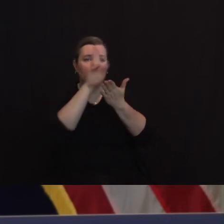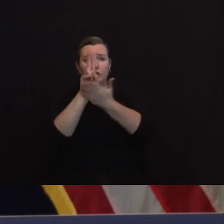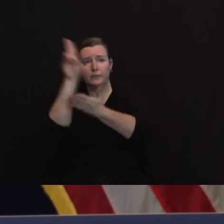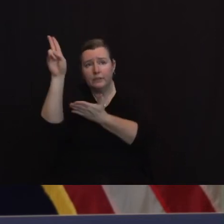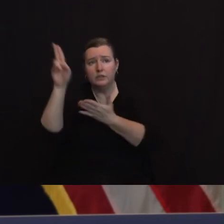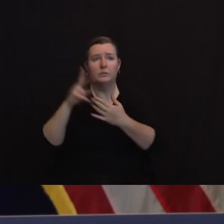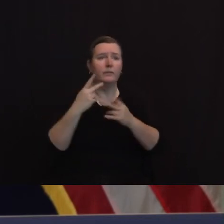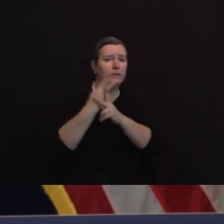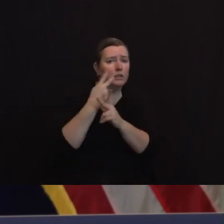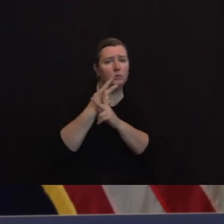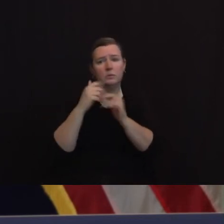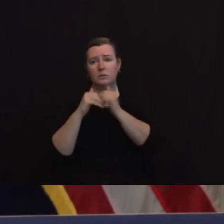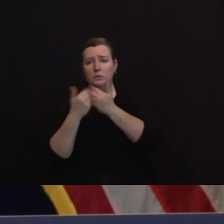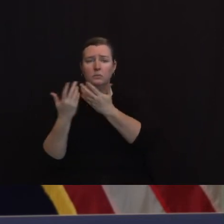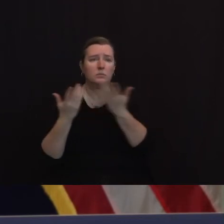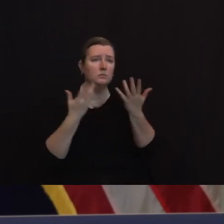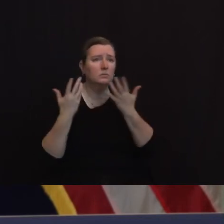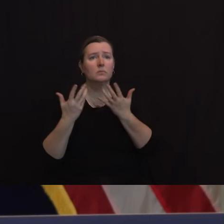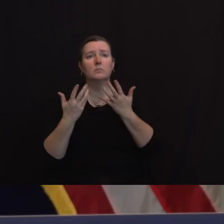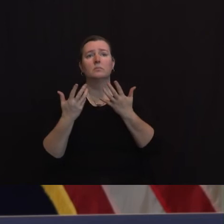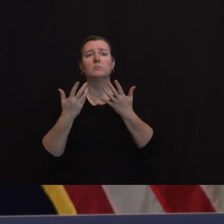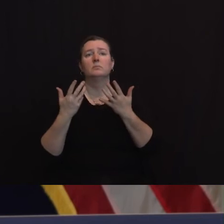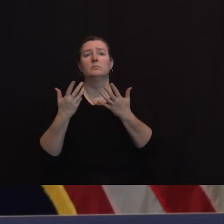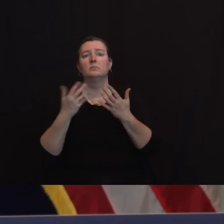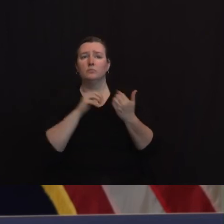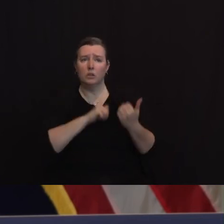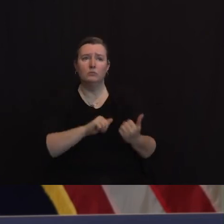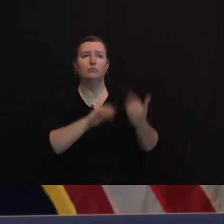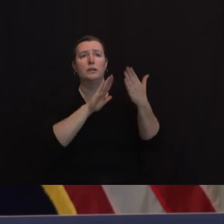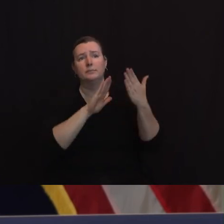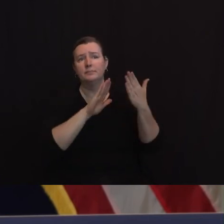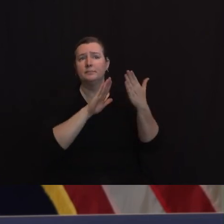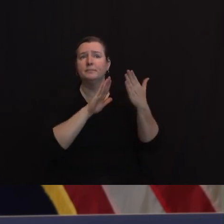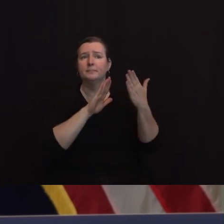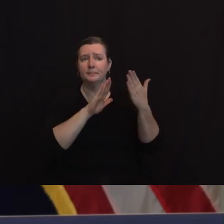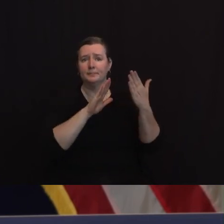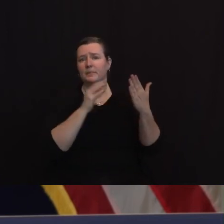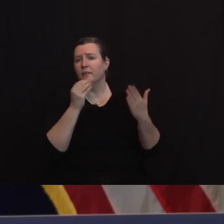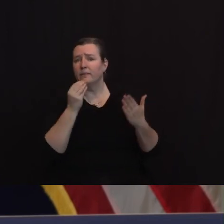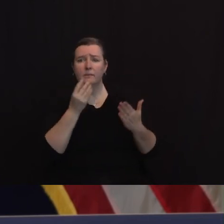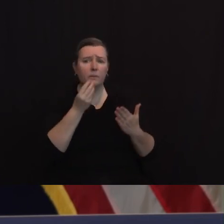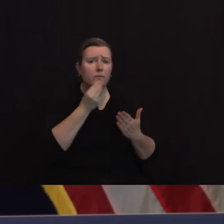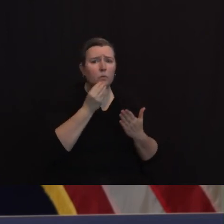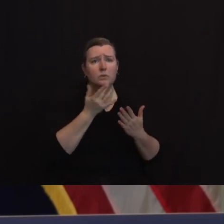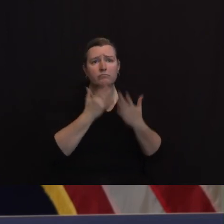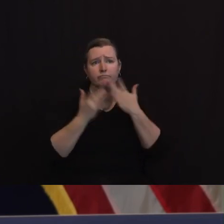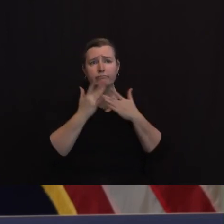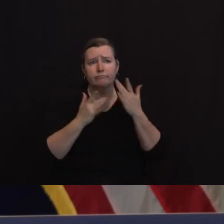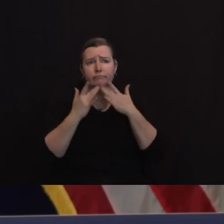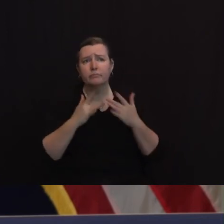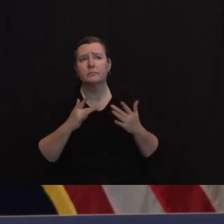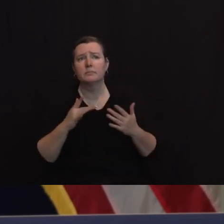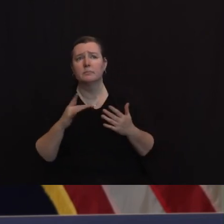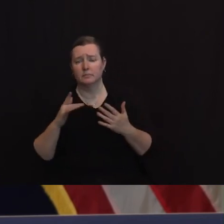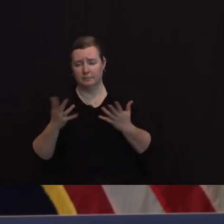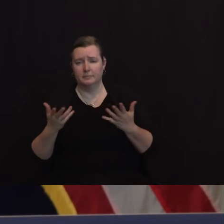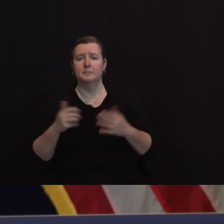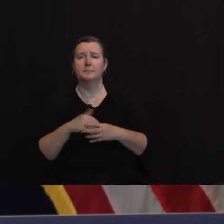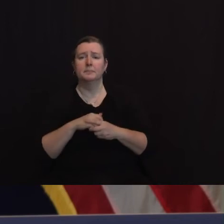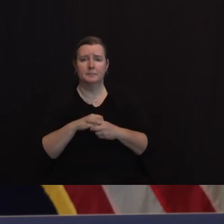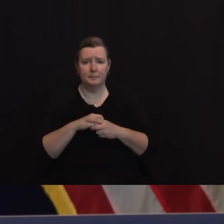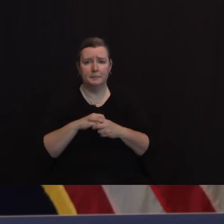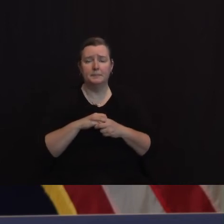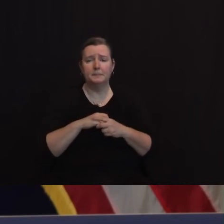their students and strategize long-term solutions. This funding is only available to public institutions that receive